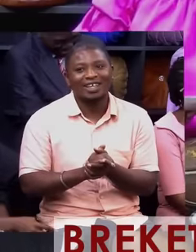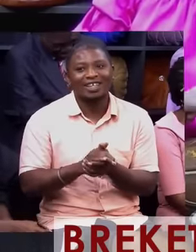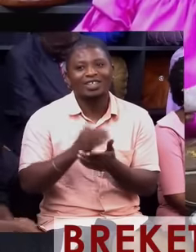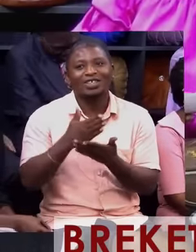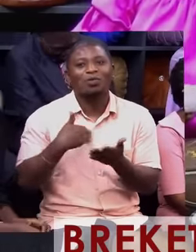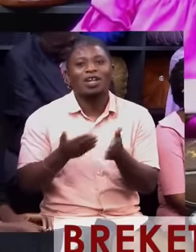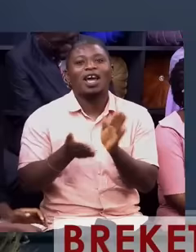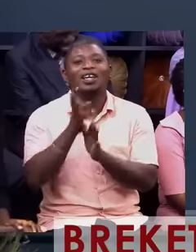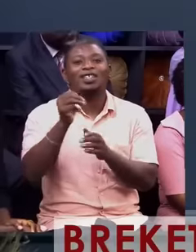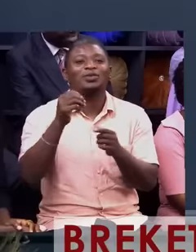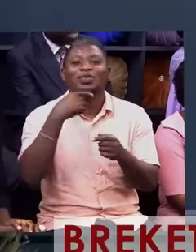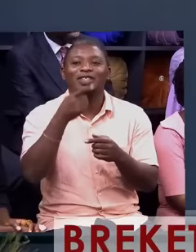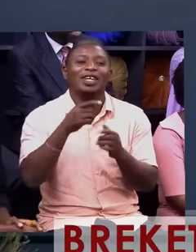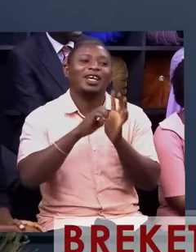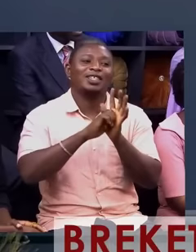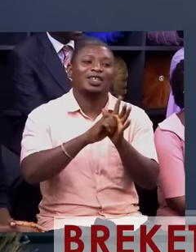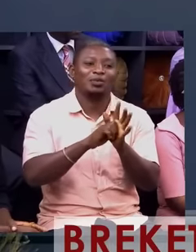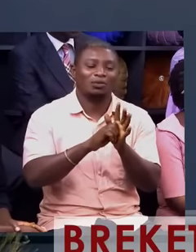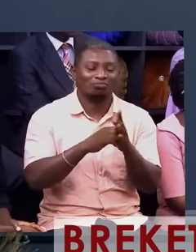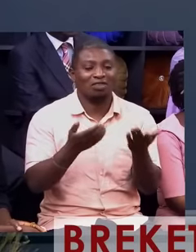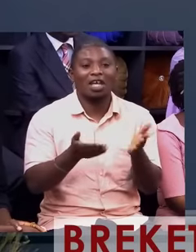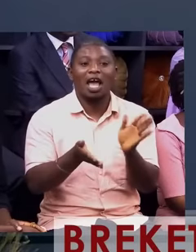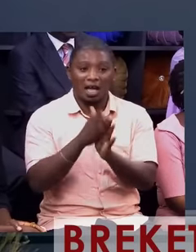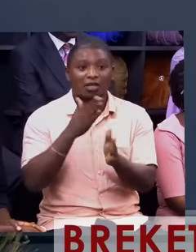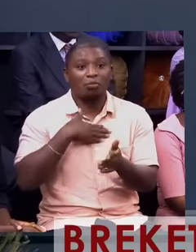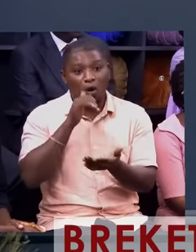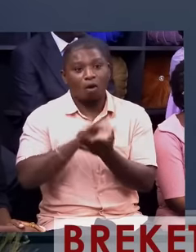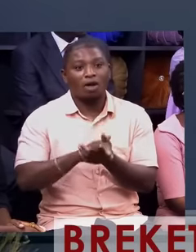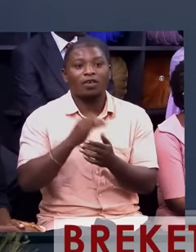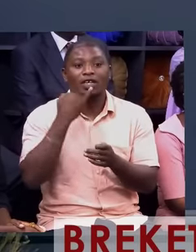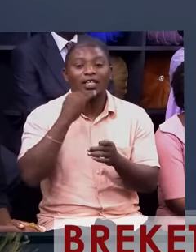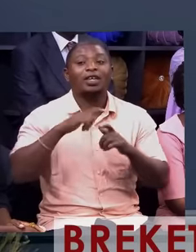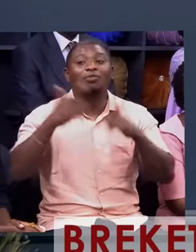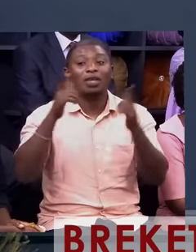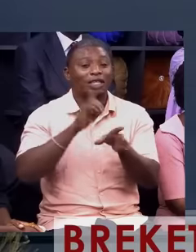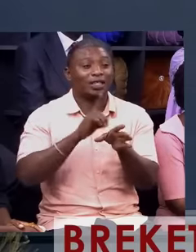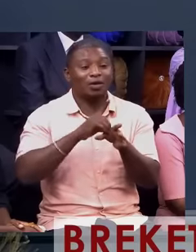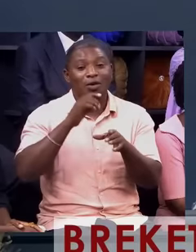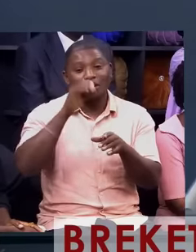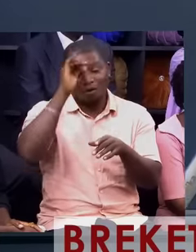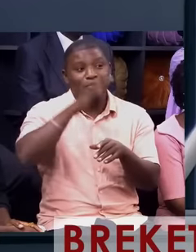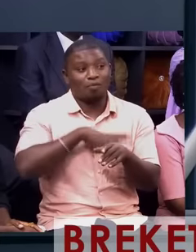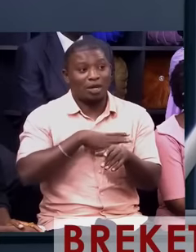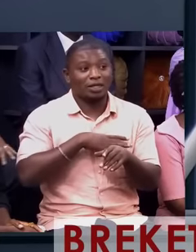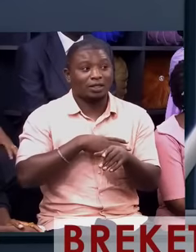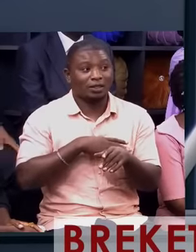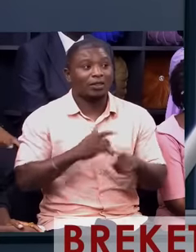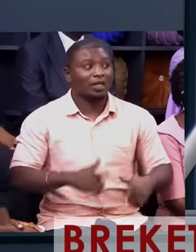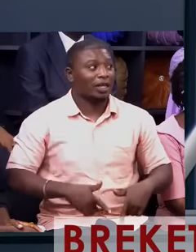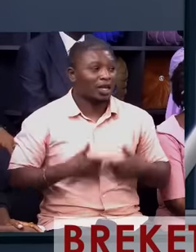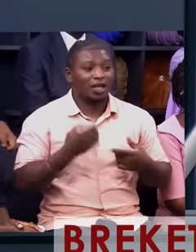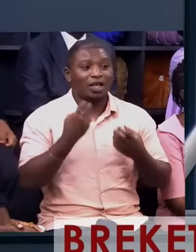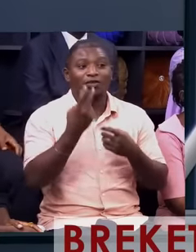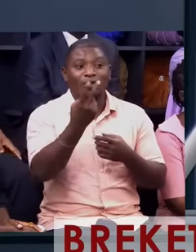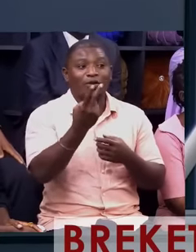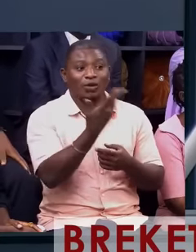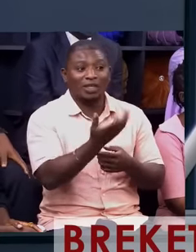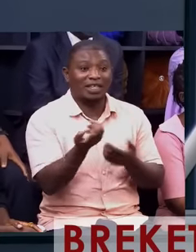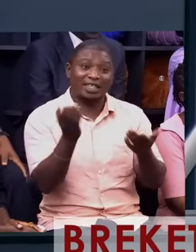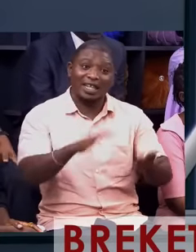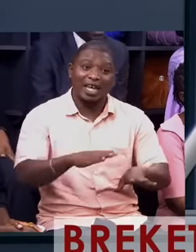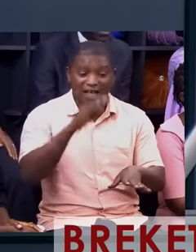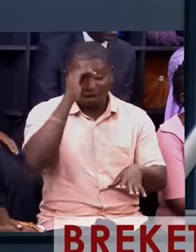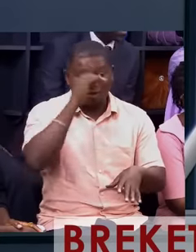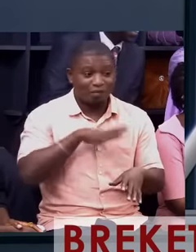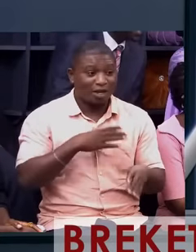wife it's a big disability man go there alive if two things die man don't go